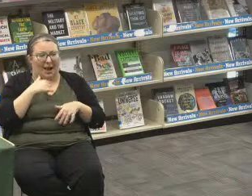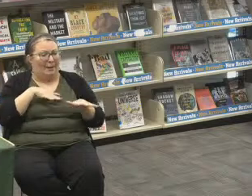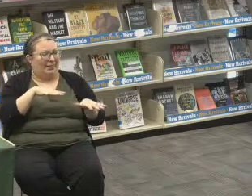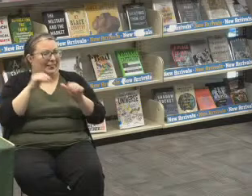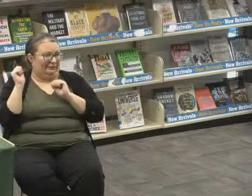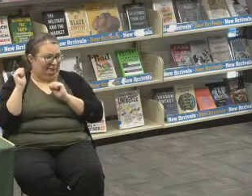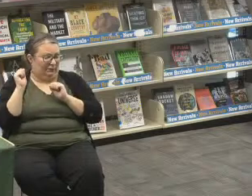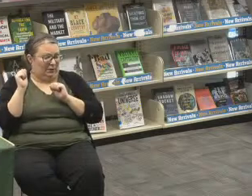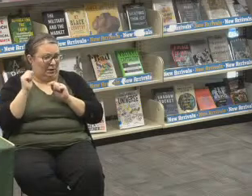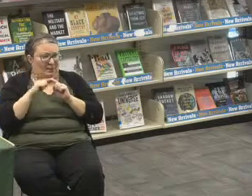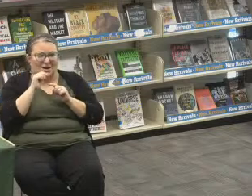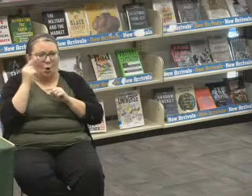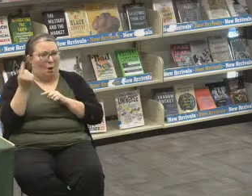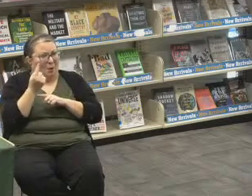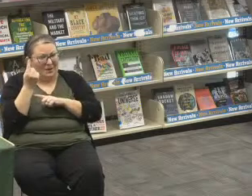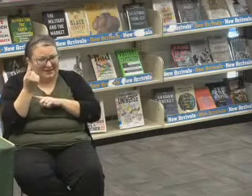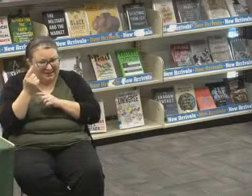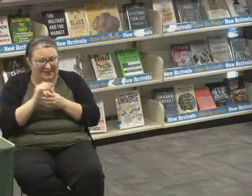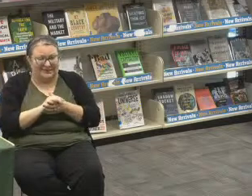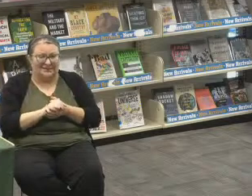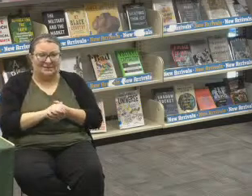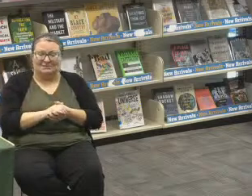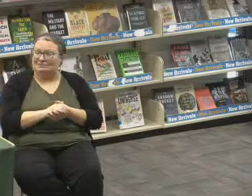leave, but not always.